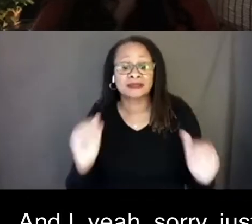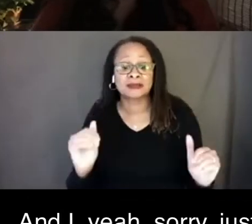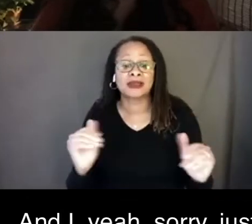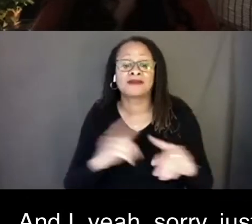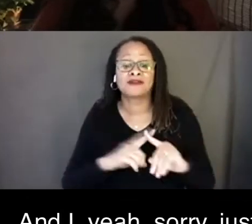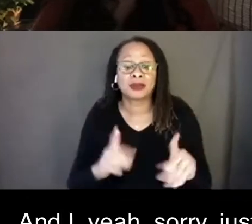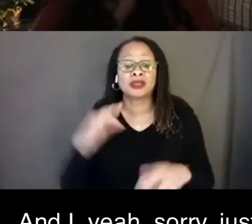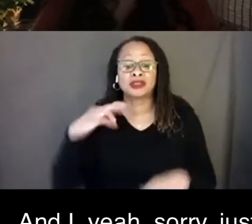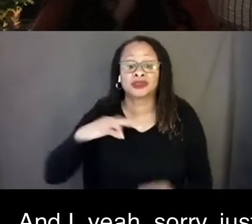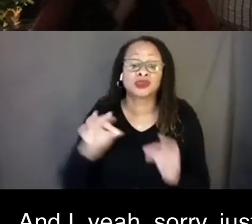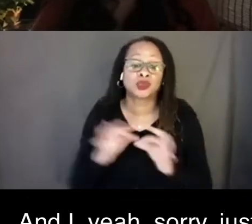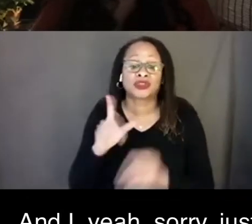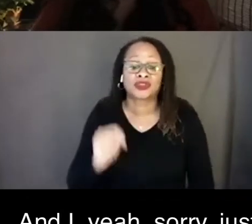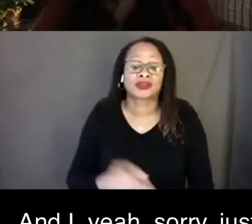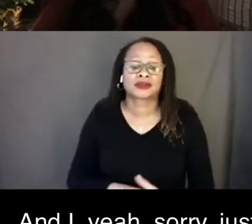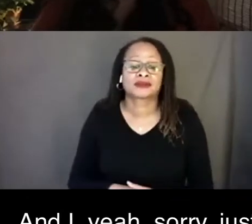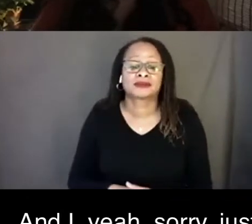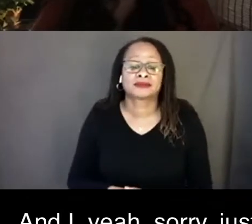happen. And